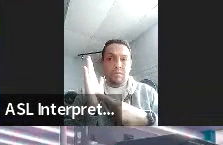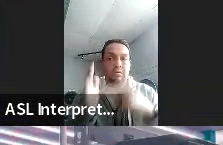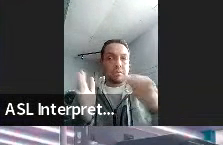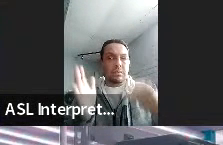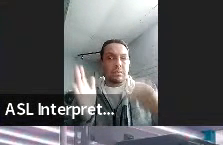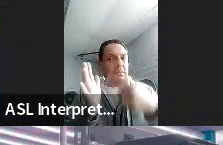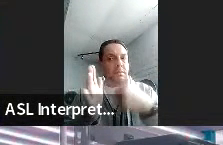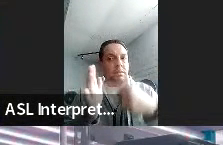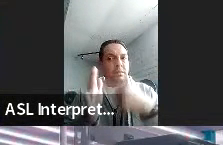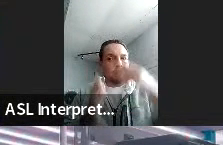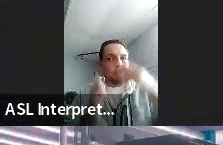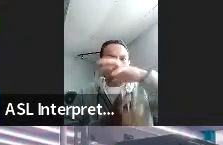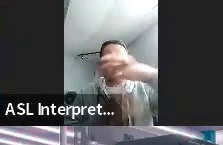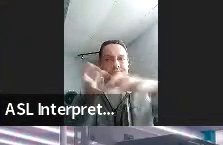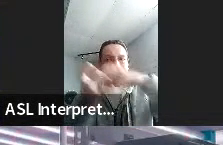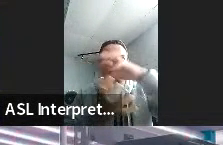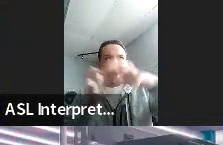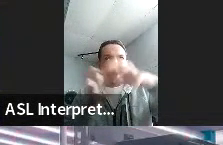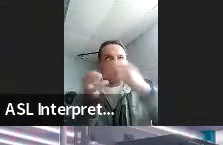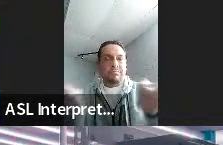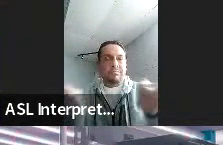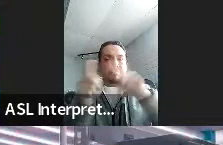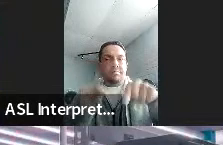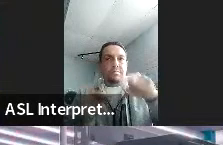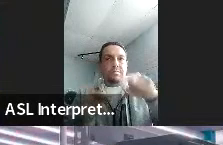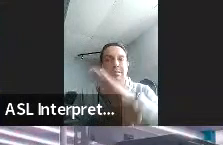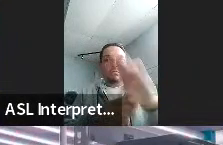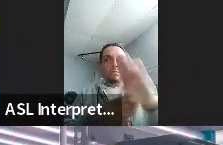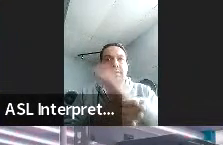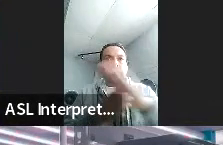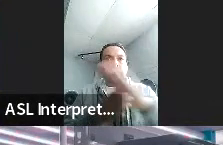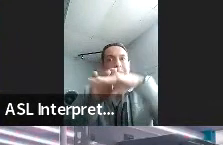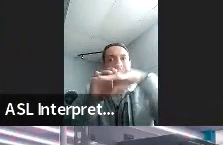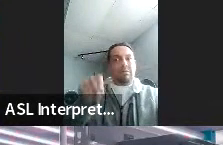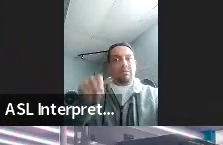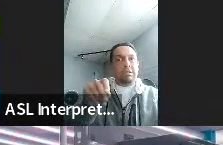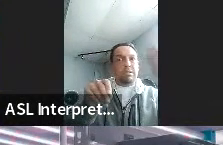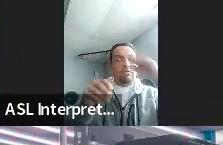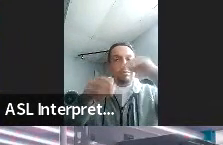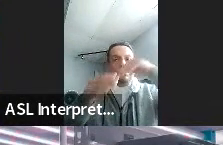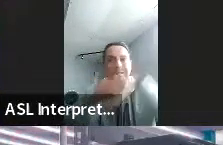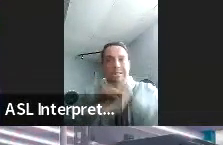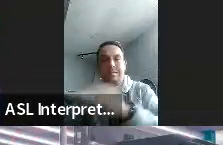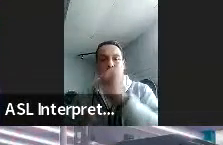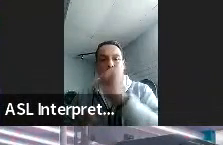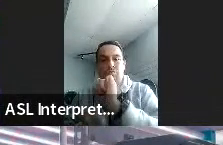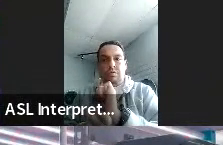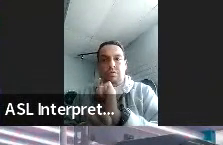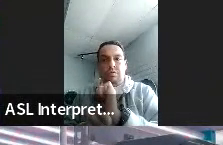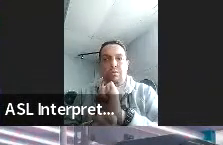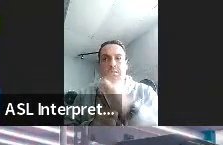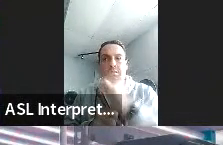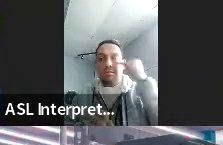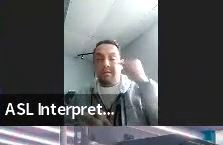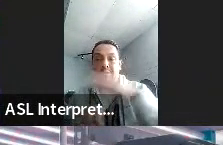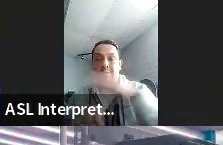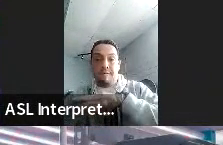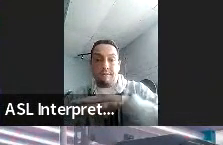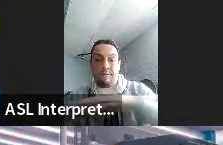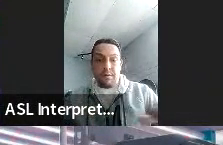when a business can have an outdoor component or be allowed to operate indoors. So for example, if you're a florist or a plant